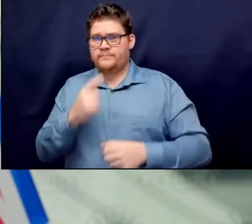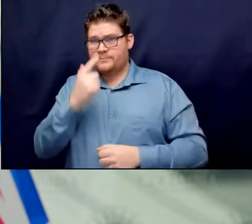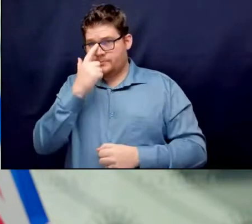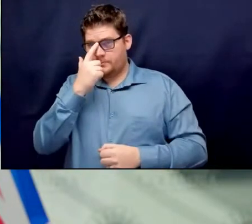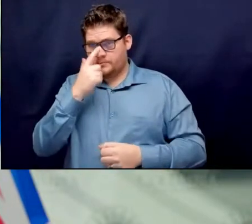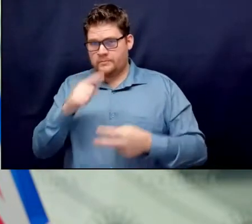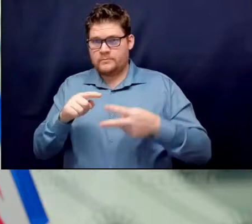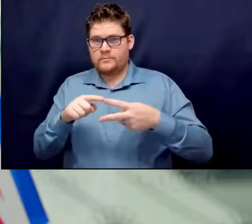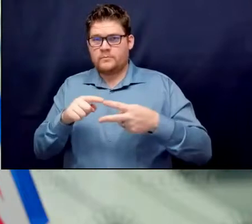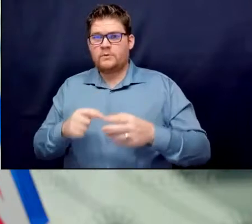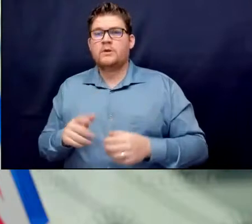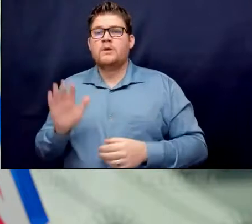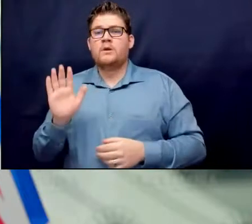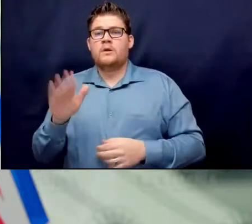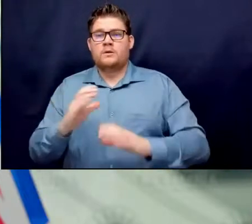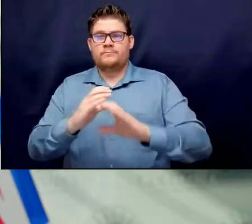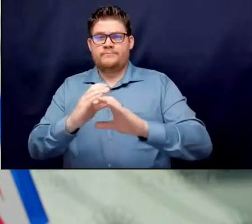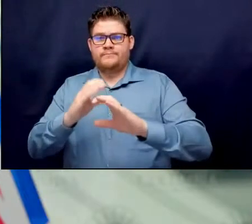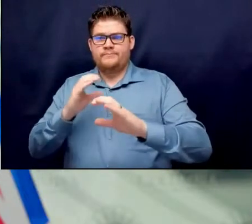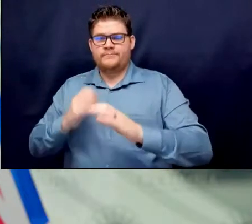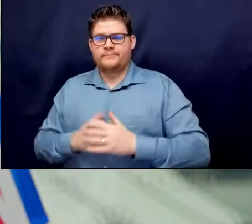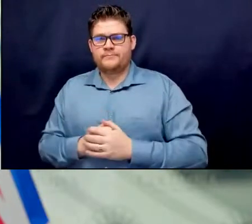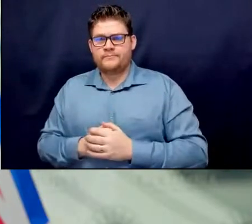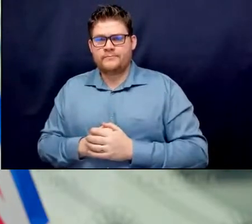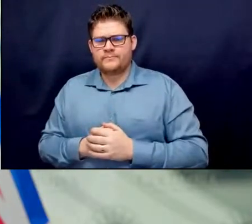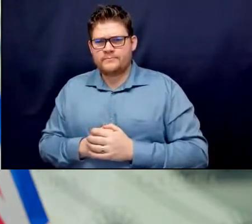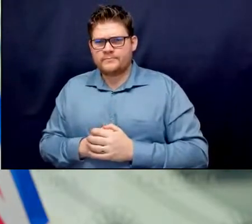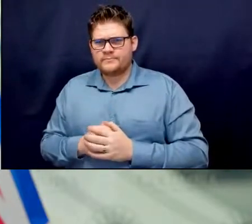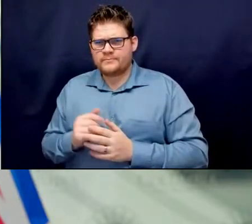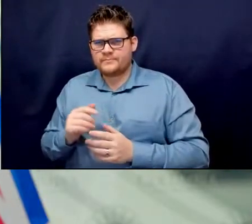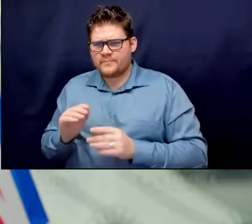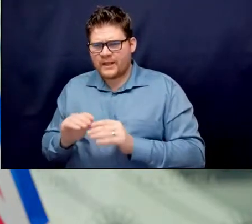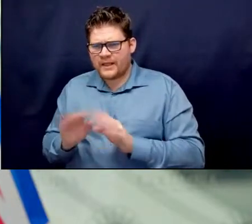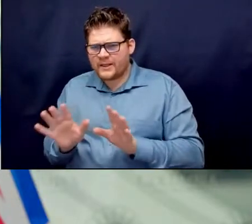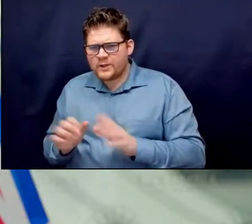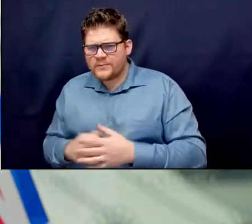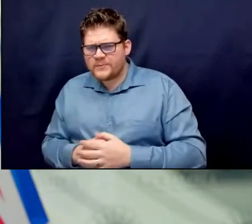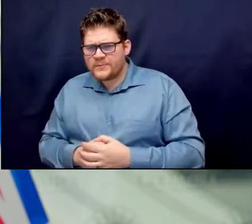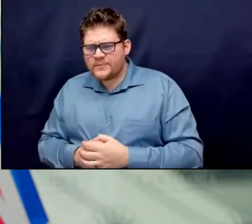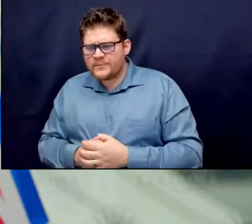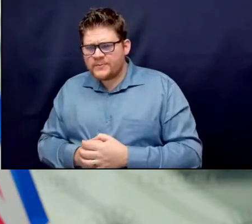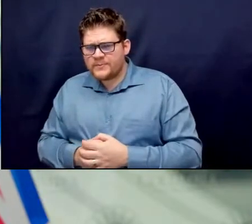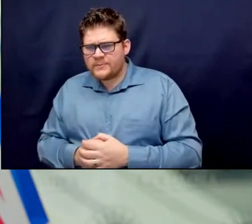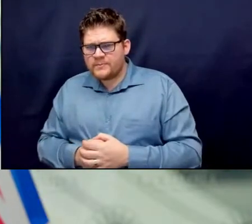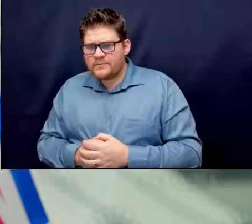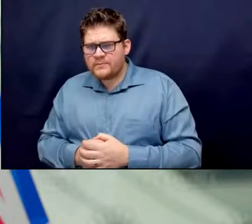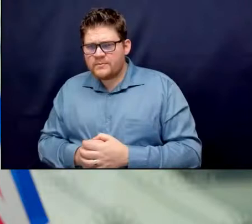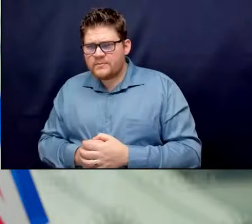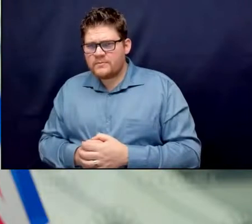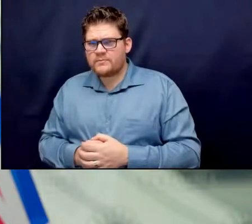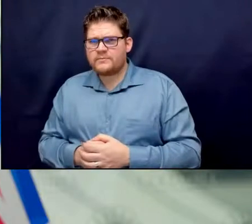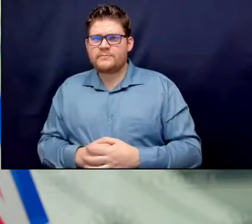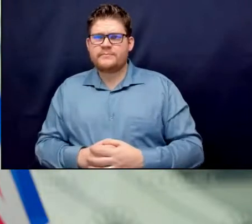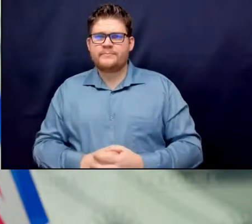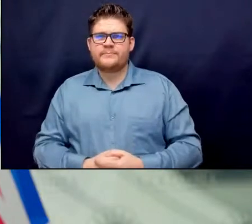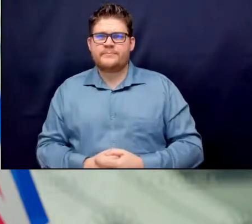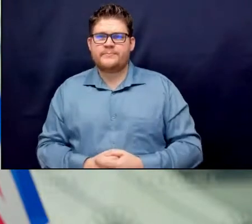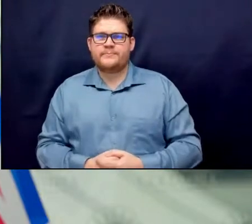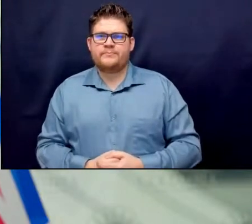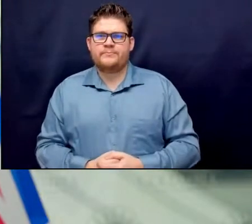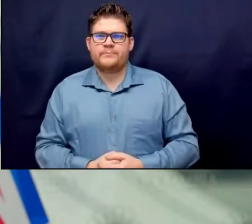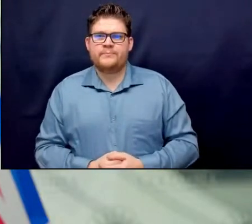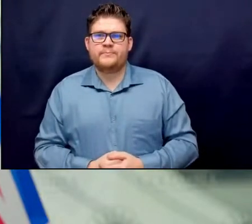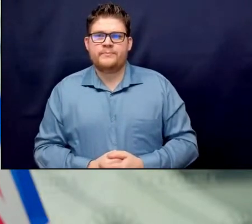to long-haul COVID. They're wondering, you know, in light of the fact that the province has been discouraging many people from getting